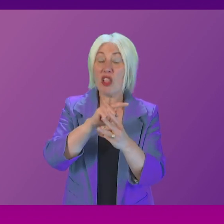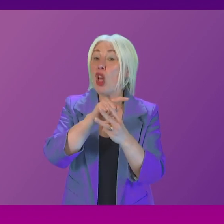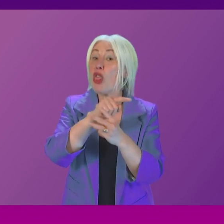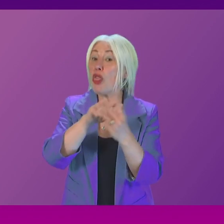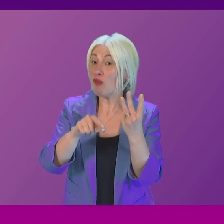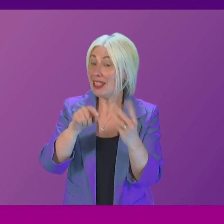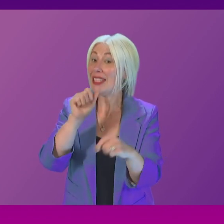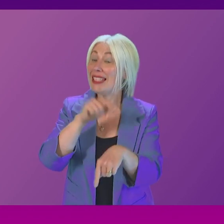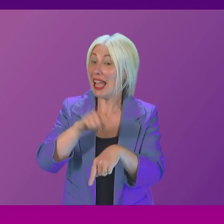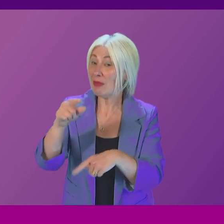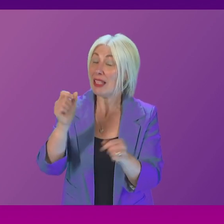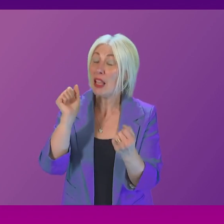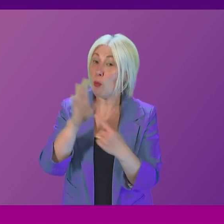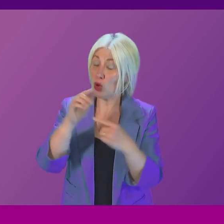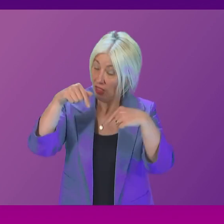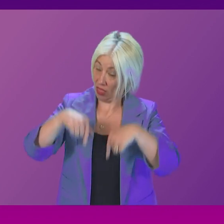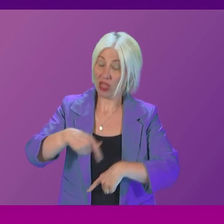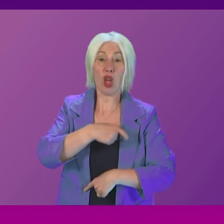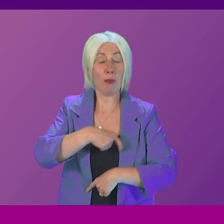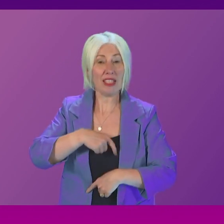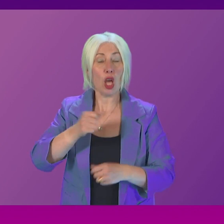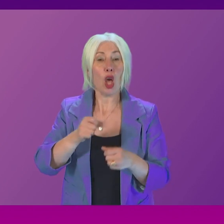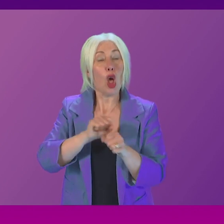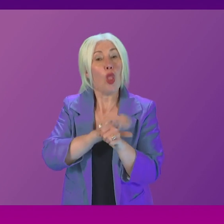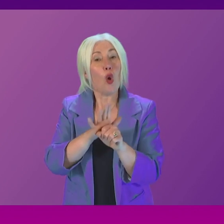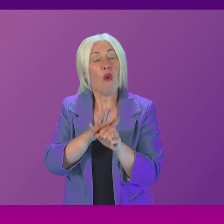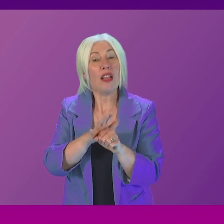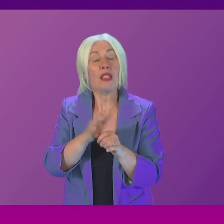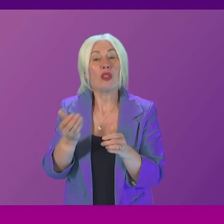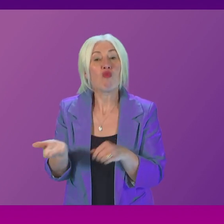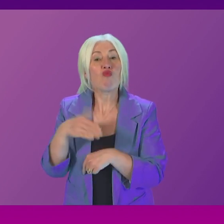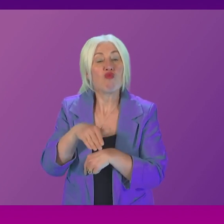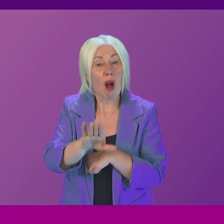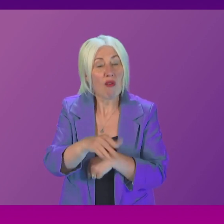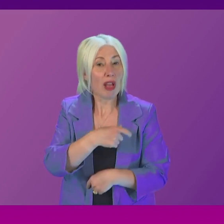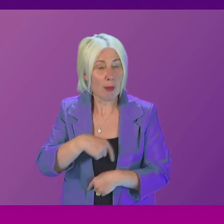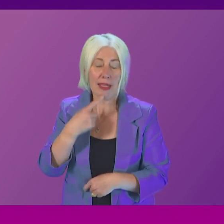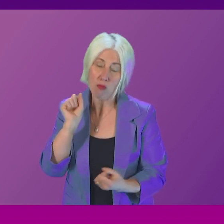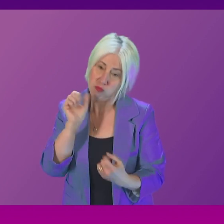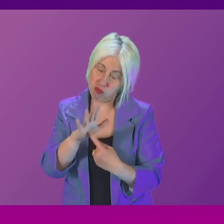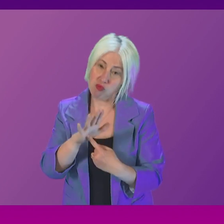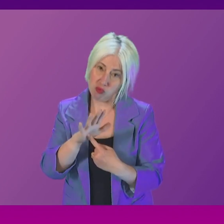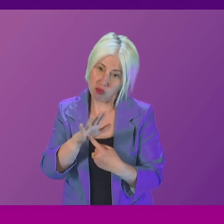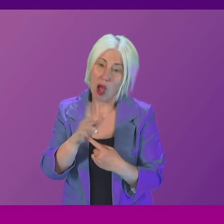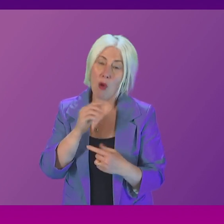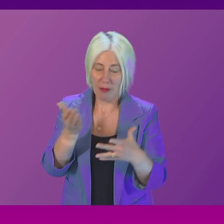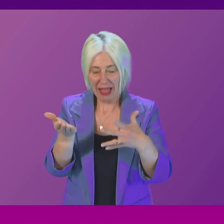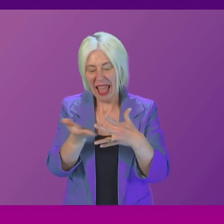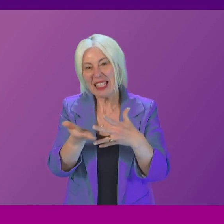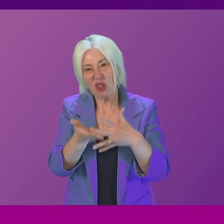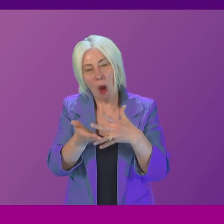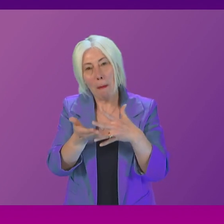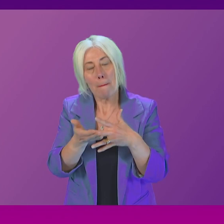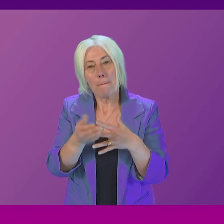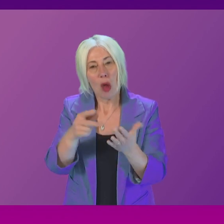the importance of this committee, and he was meaning the COVID Recovery Committee. Now, we've had the interim report published